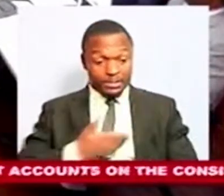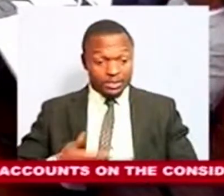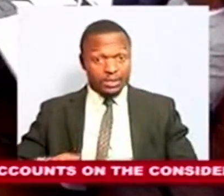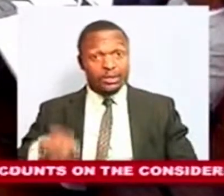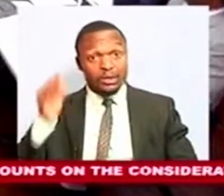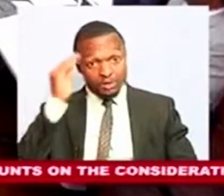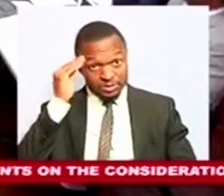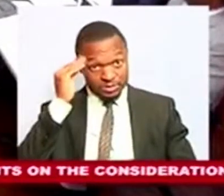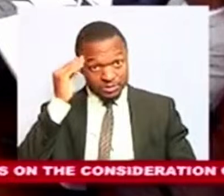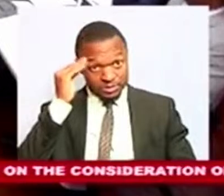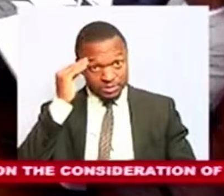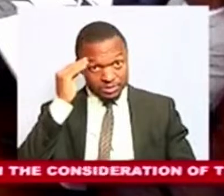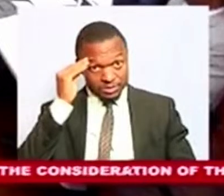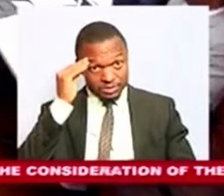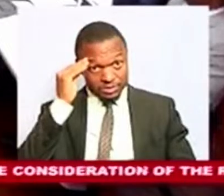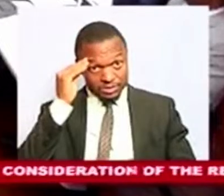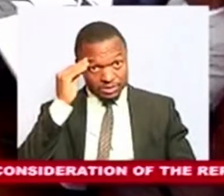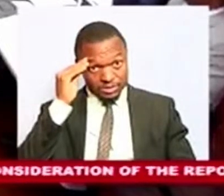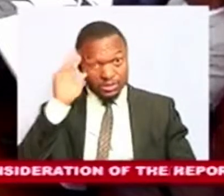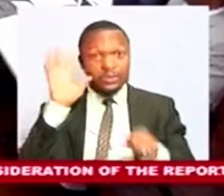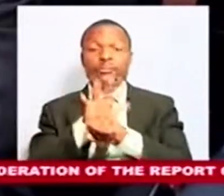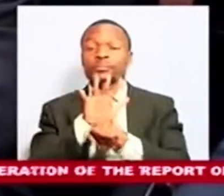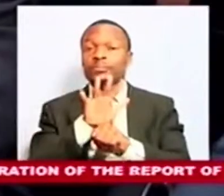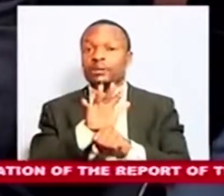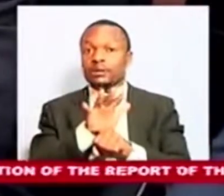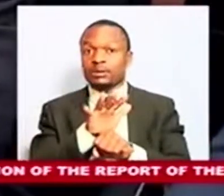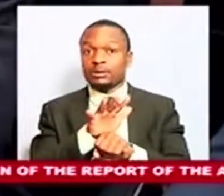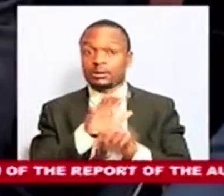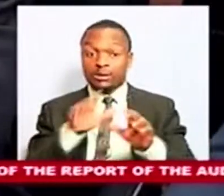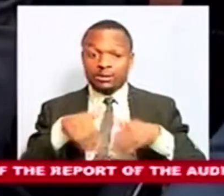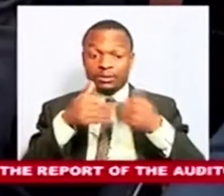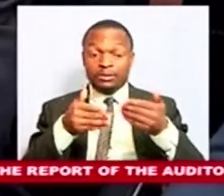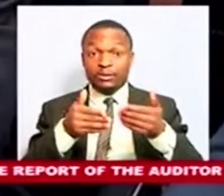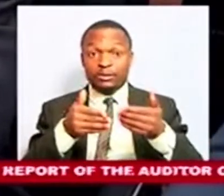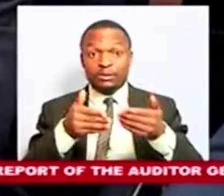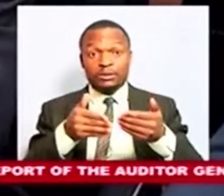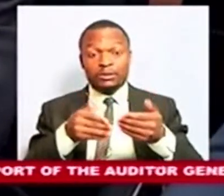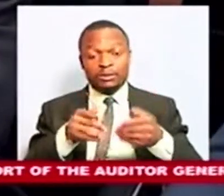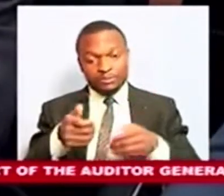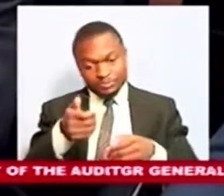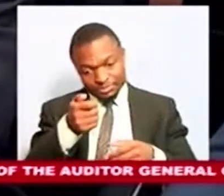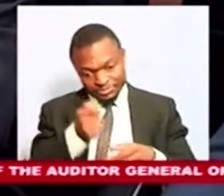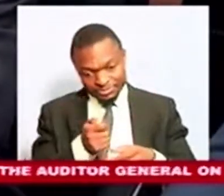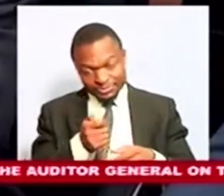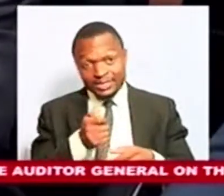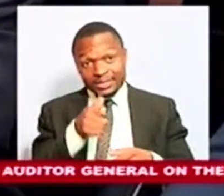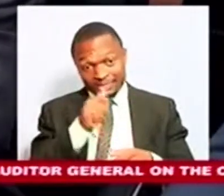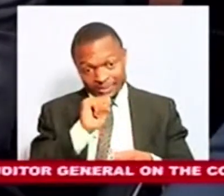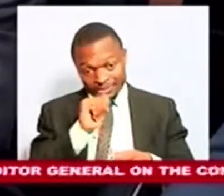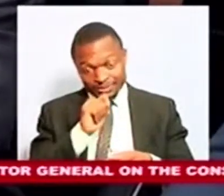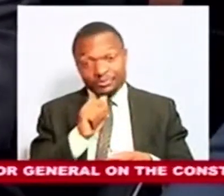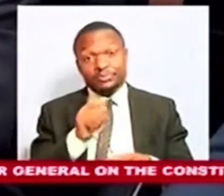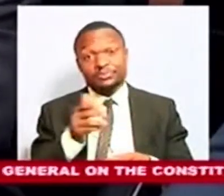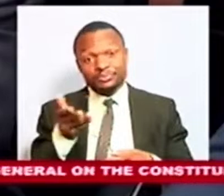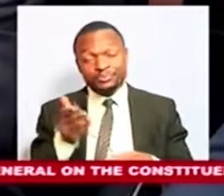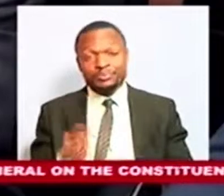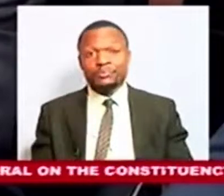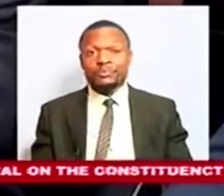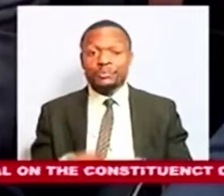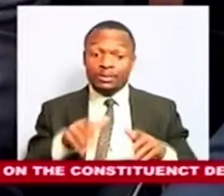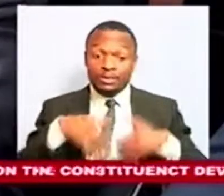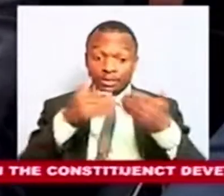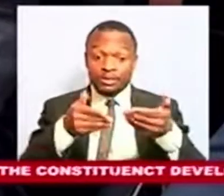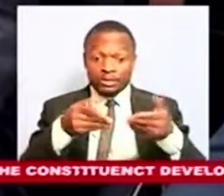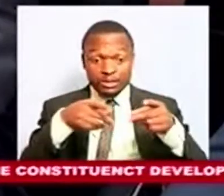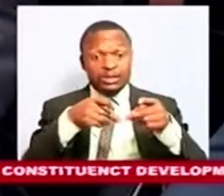impact of issuing a possession certificate of... Just drop your mic first. Yes, thank you. Issuing a